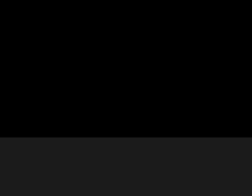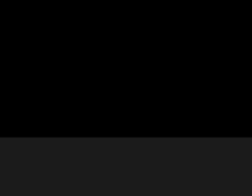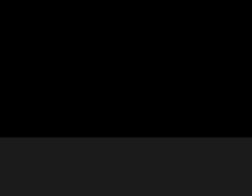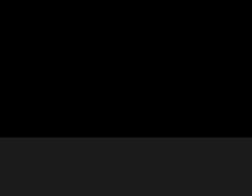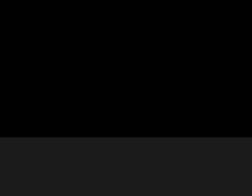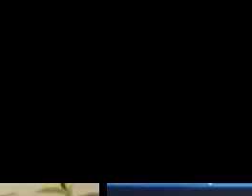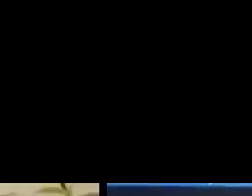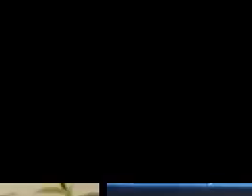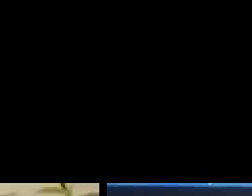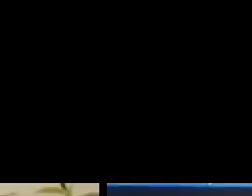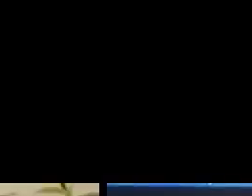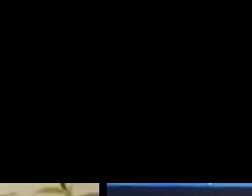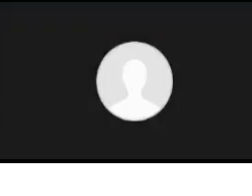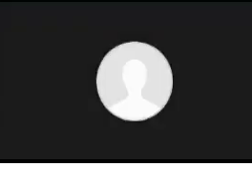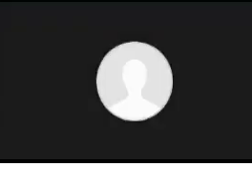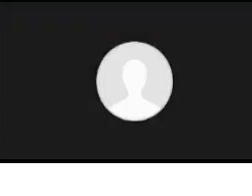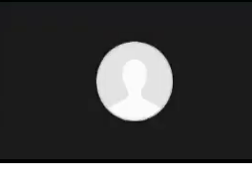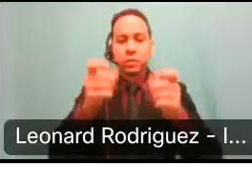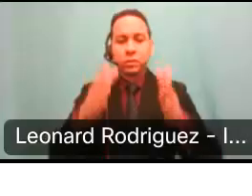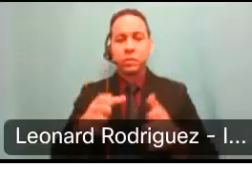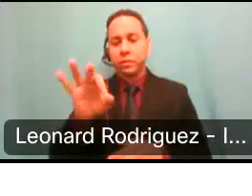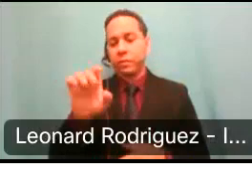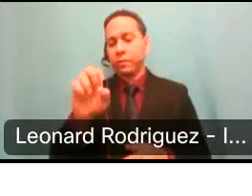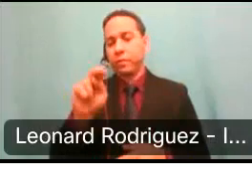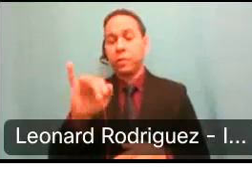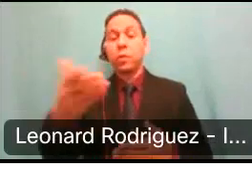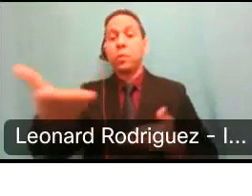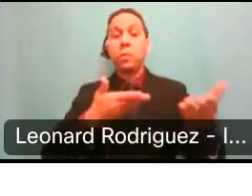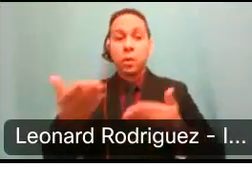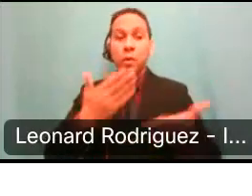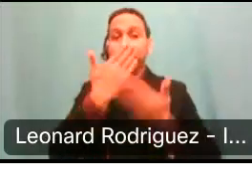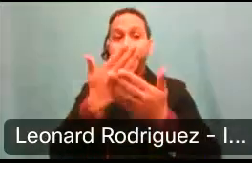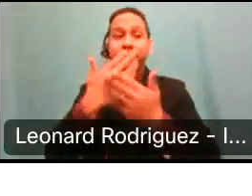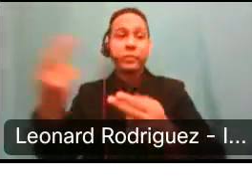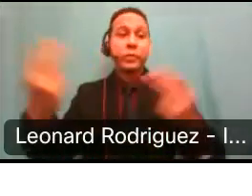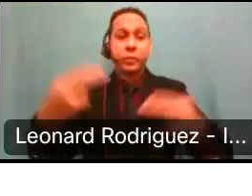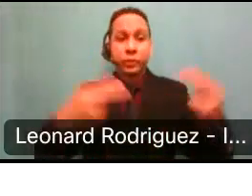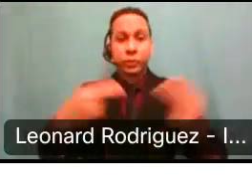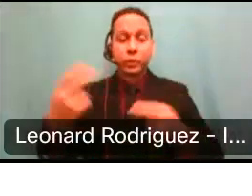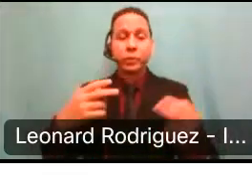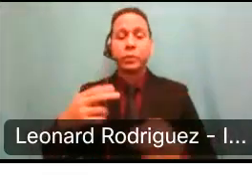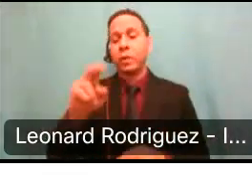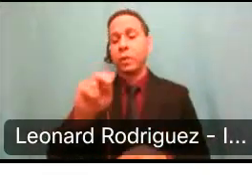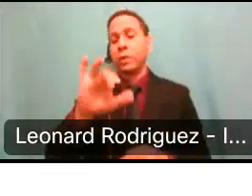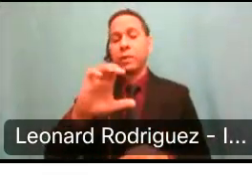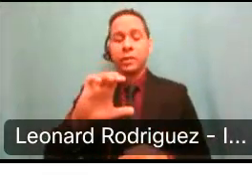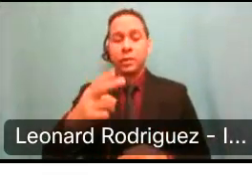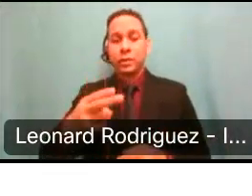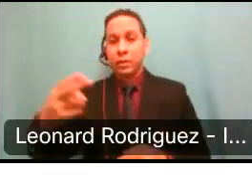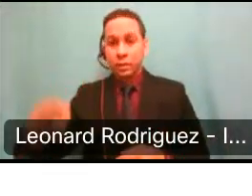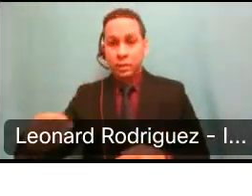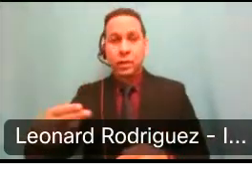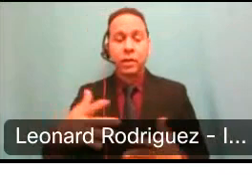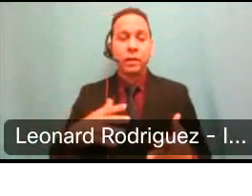Welcome and thank you for joining us today for the meeting of the New York City Health and Hospitals Information Technology Committee. Today's meeting